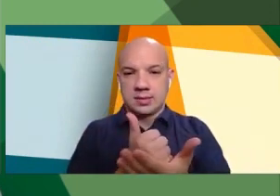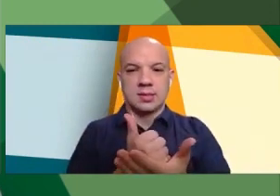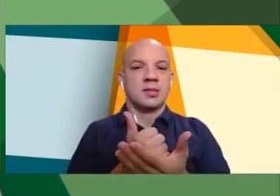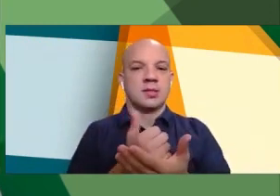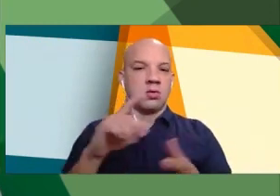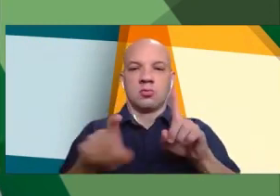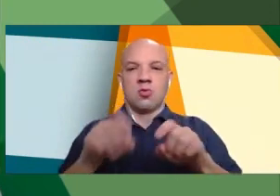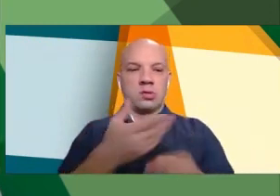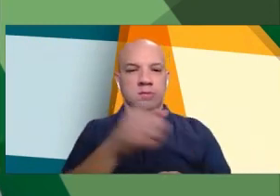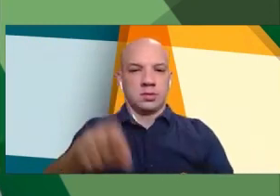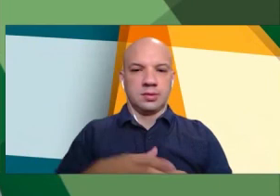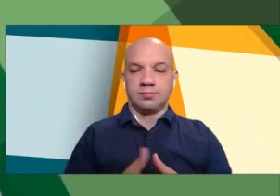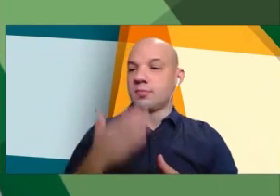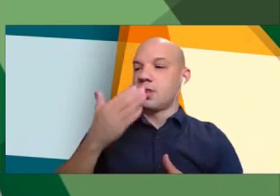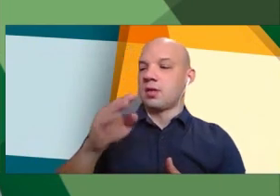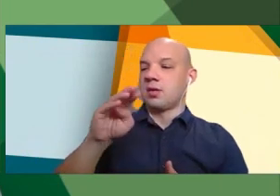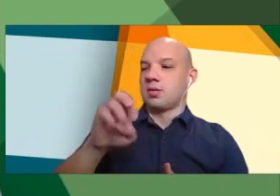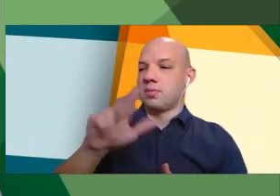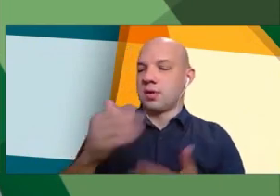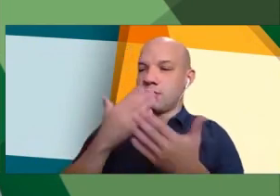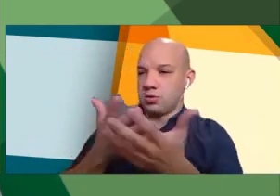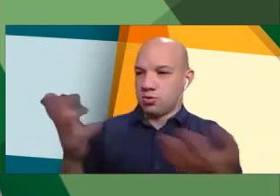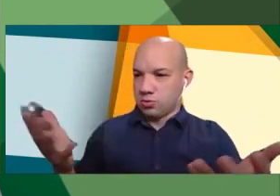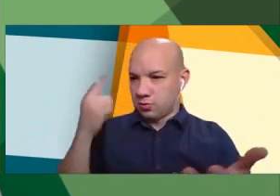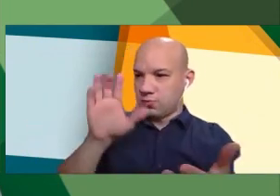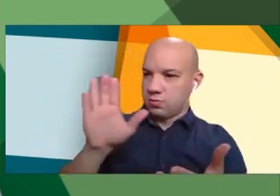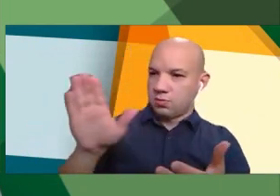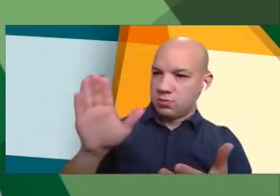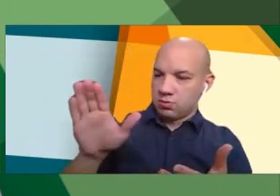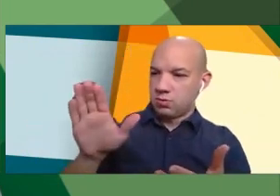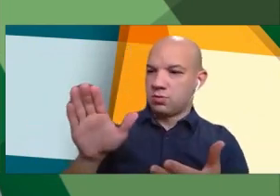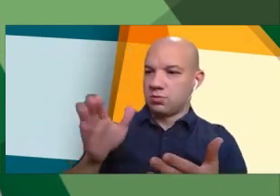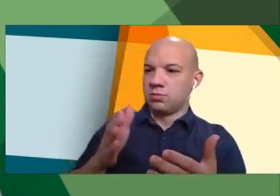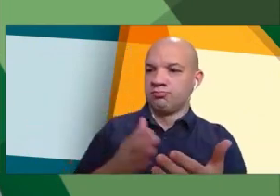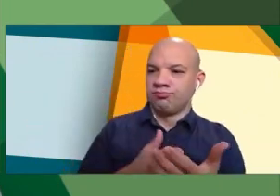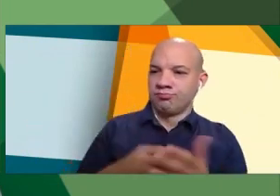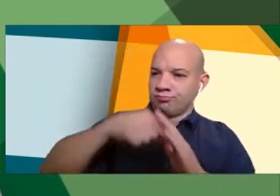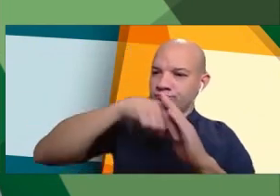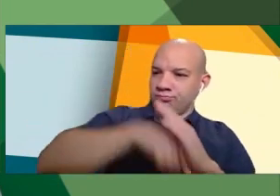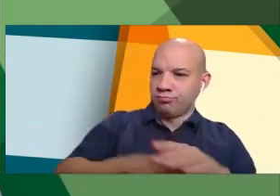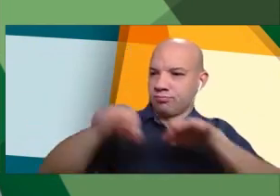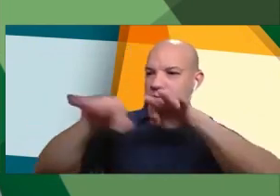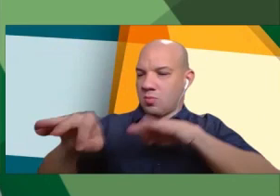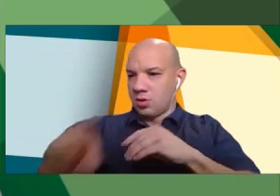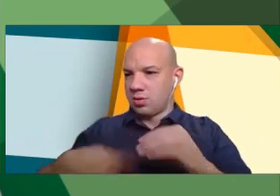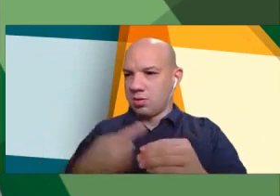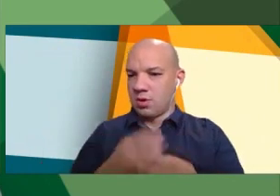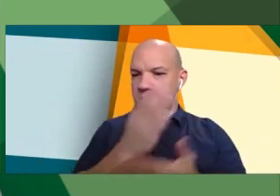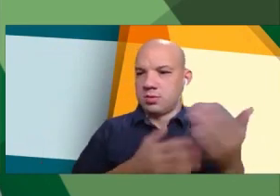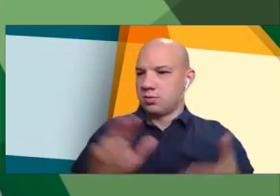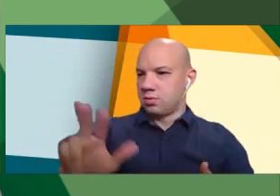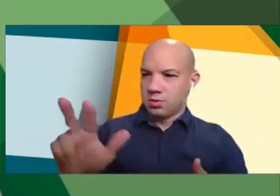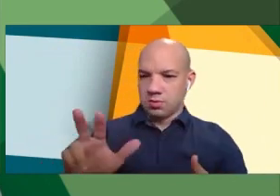Thank you very much for your thorough explanation regarding the Section 3 and other subjects or